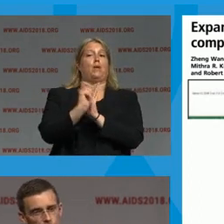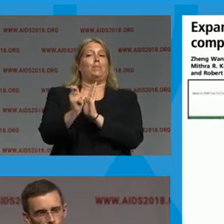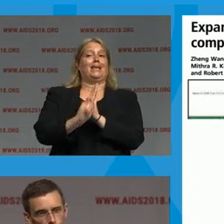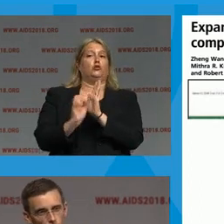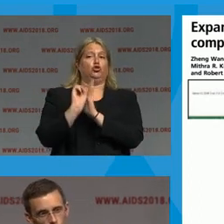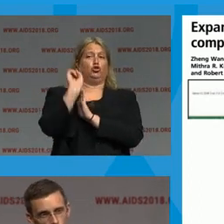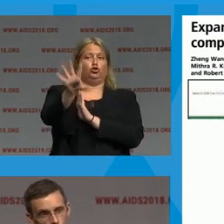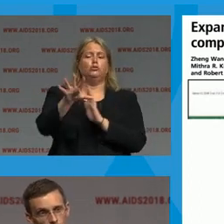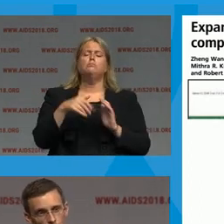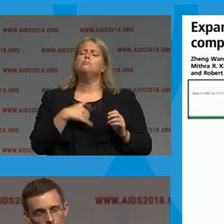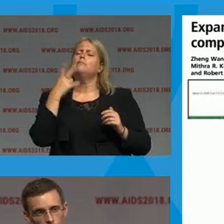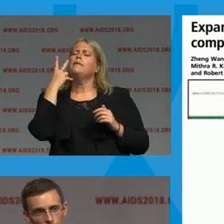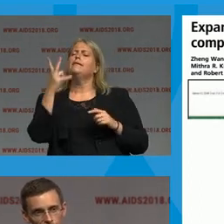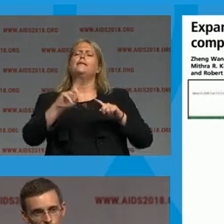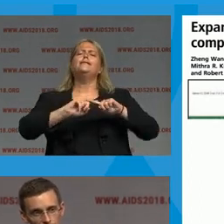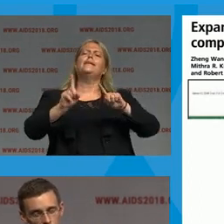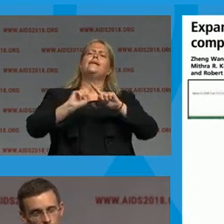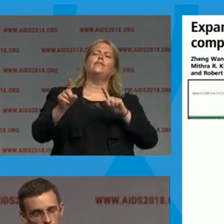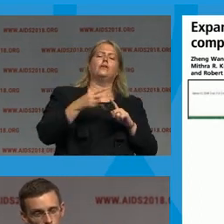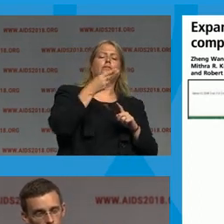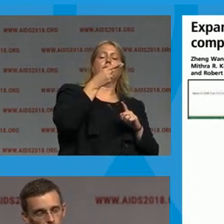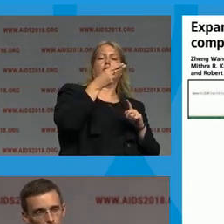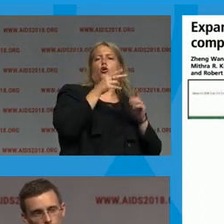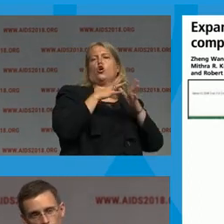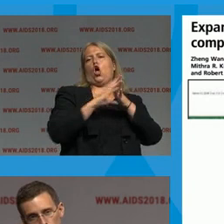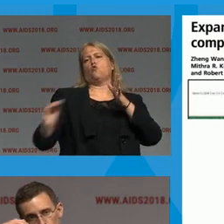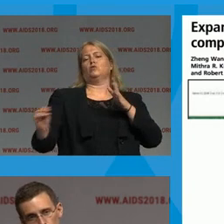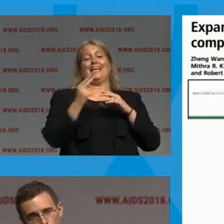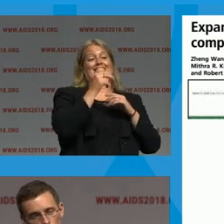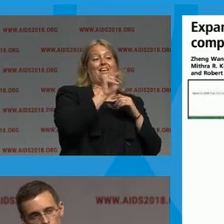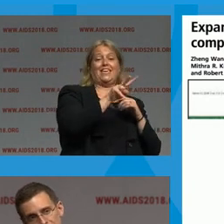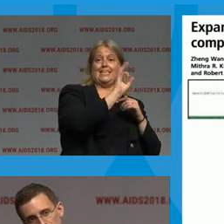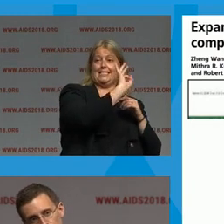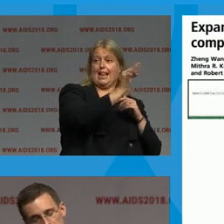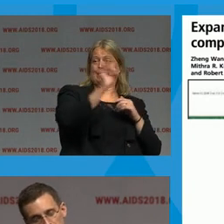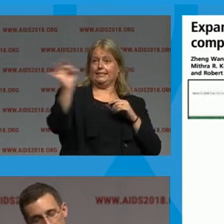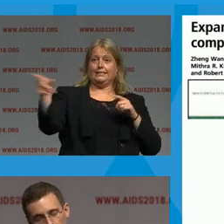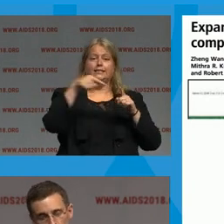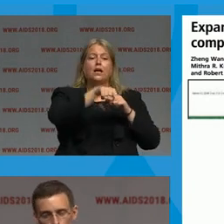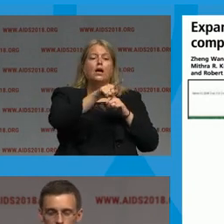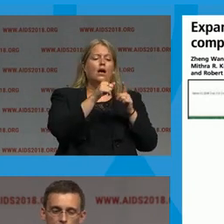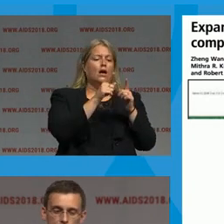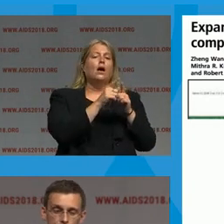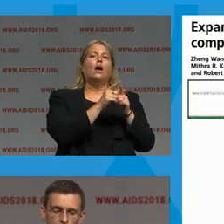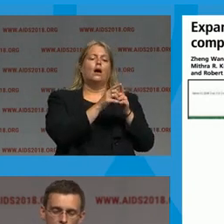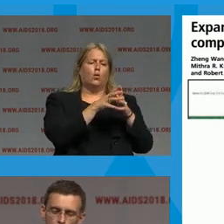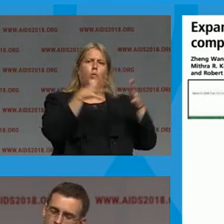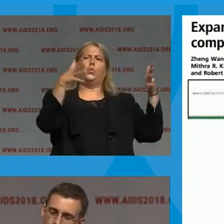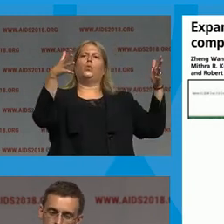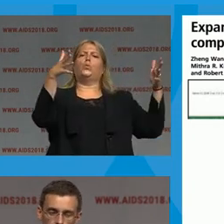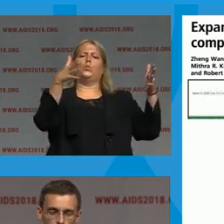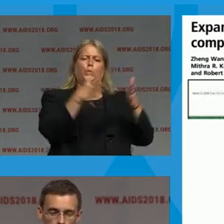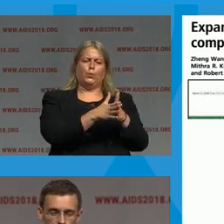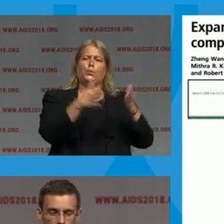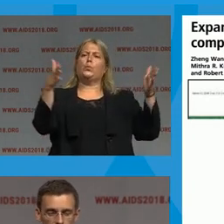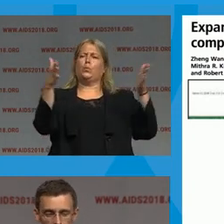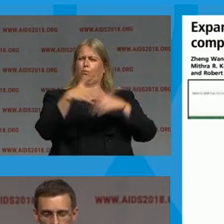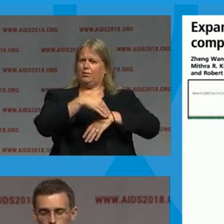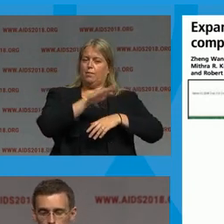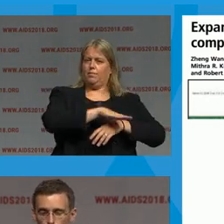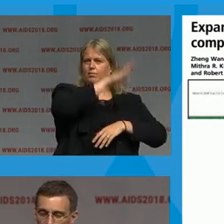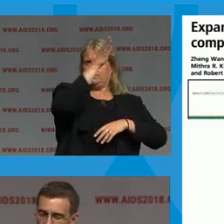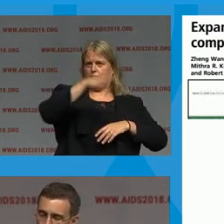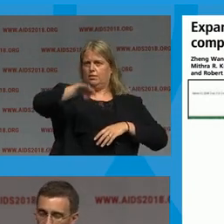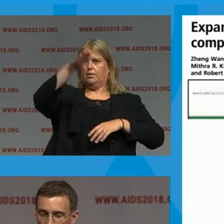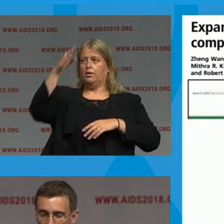look at different clones of HIV-infected cells, their proportions increase and decrease over time. So these are two clones. At this